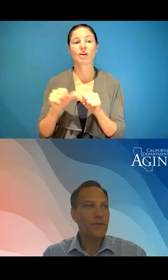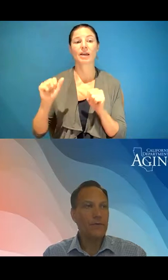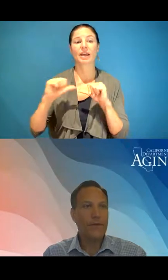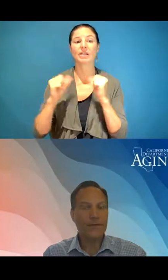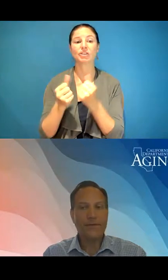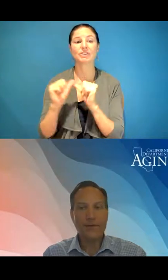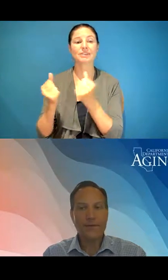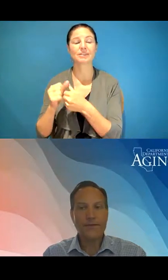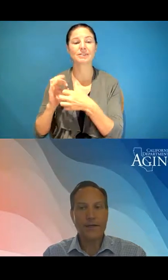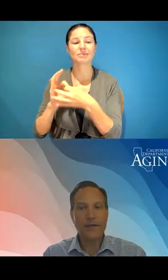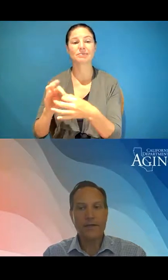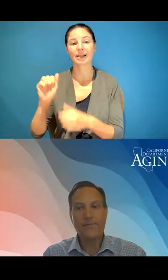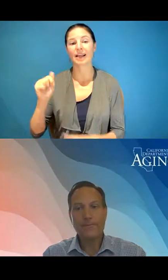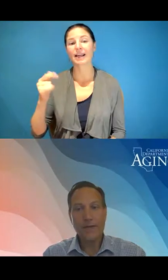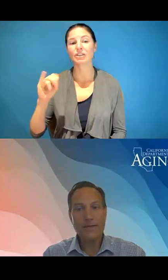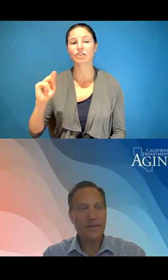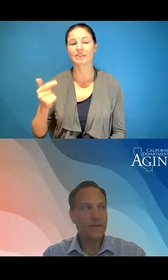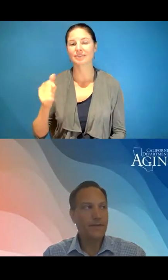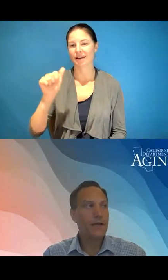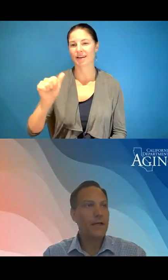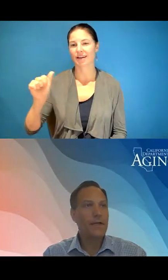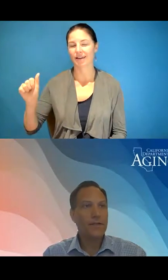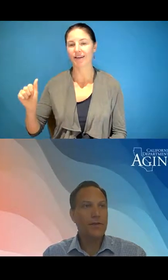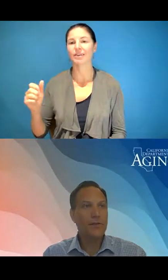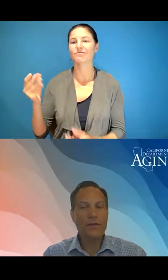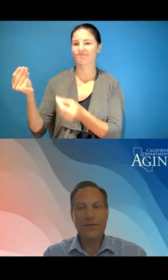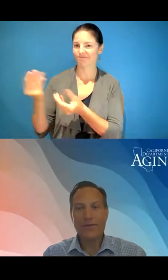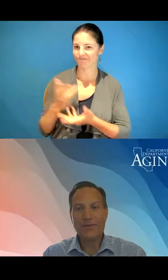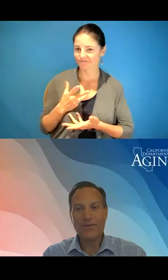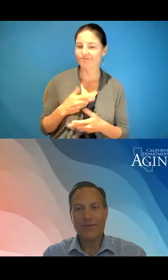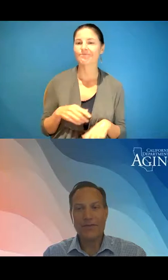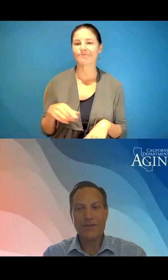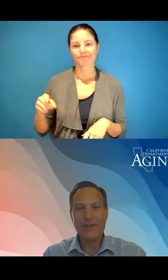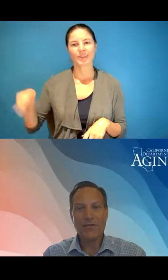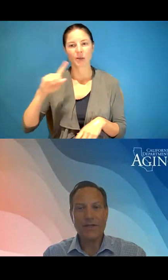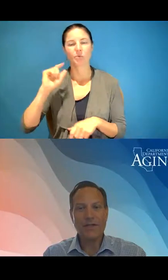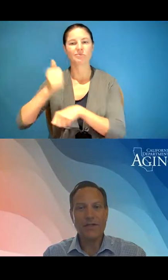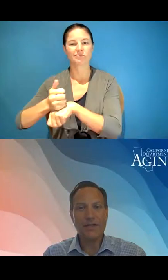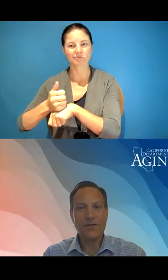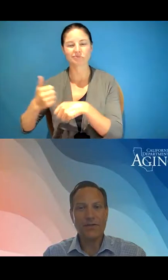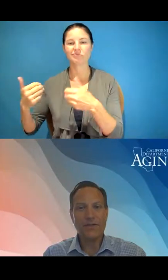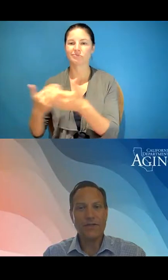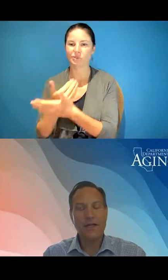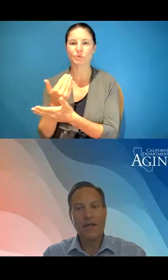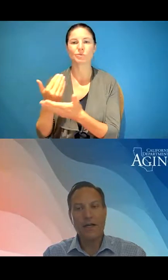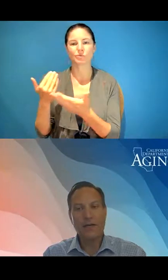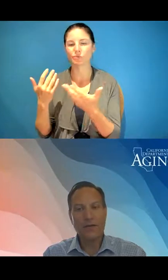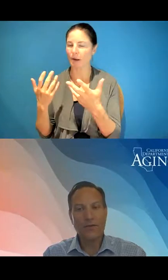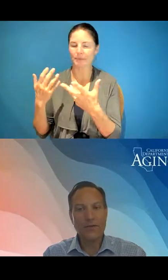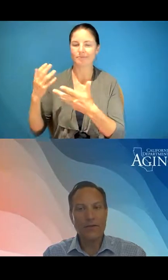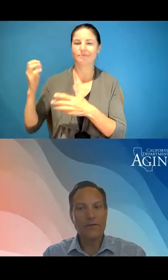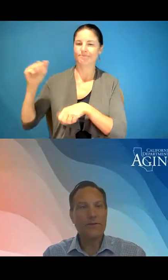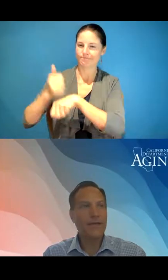also received guidance from us on May 6th to resume in-person services, which includes